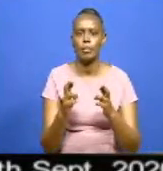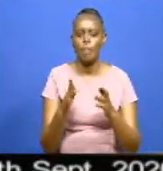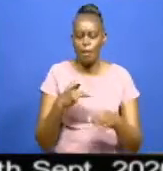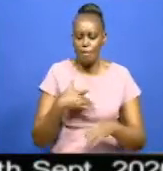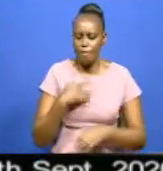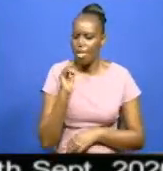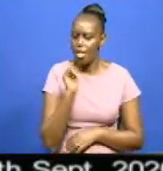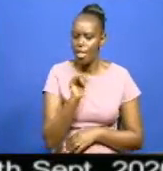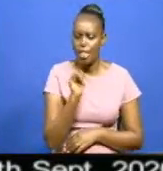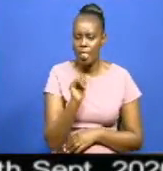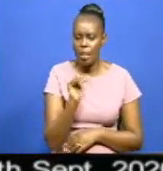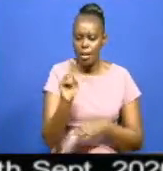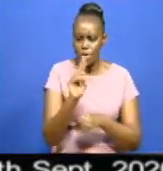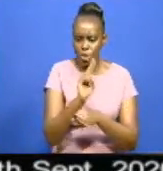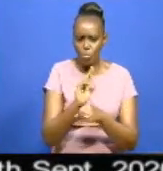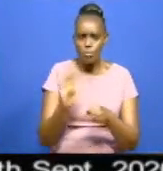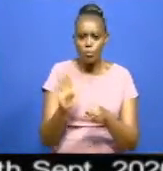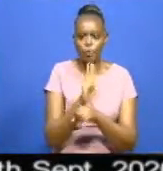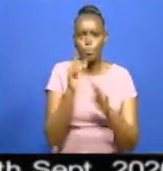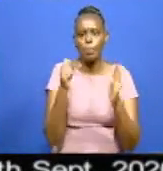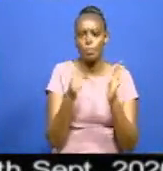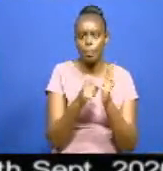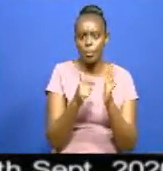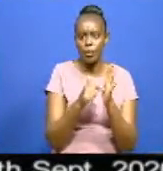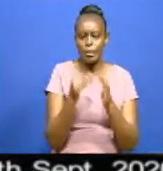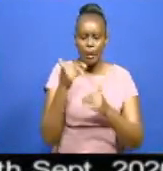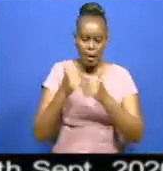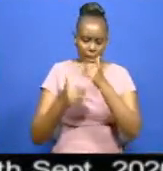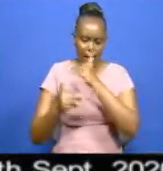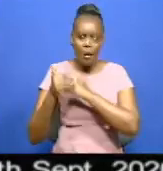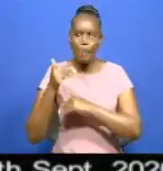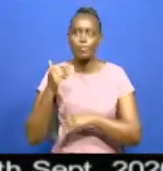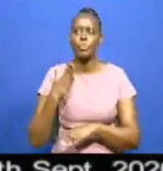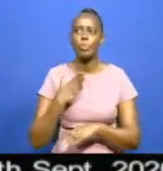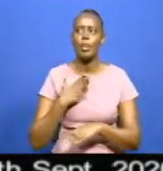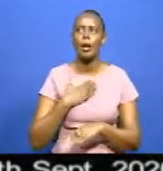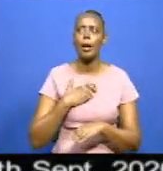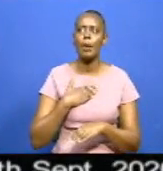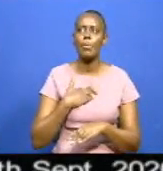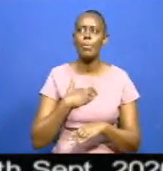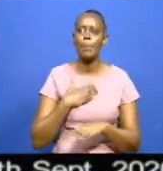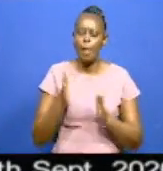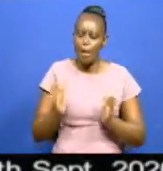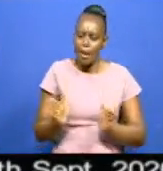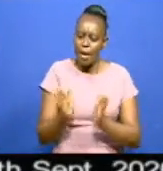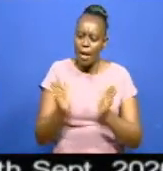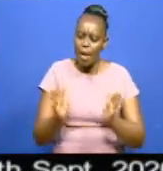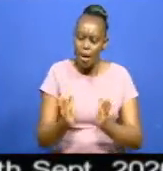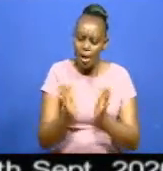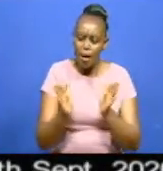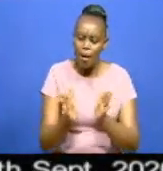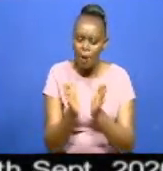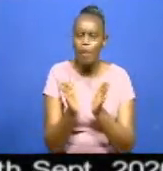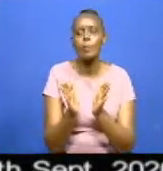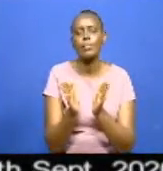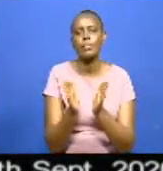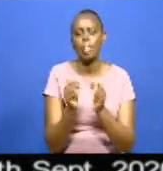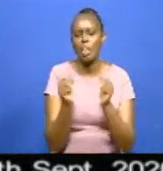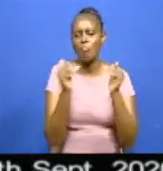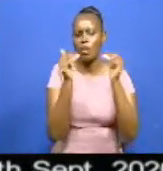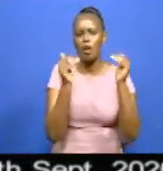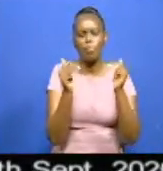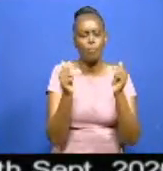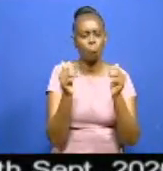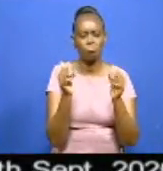that it was a useful point in our history to encourage us at whatever level we